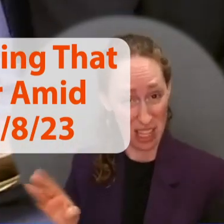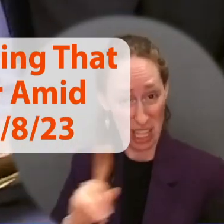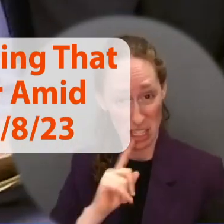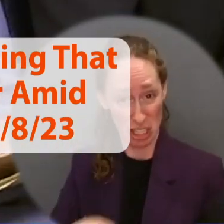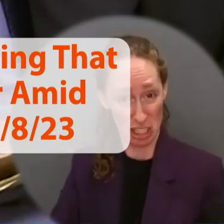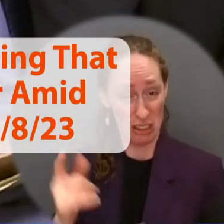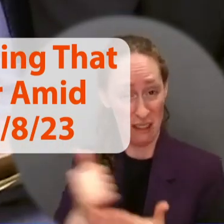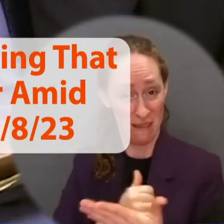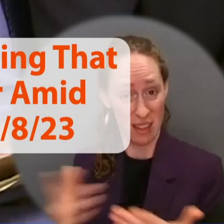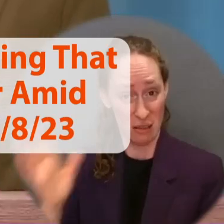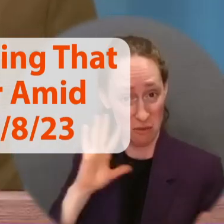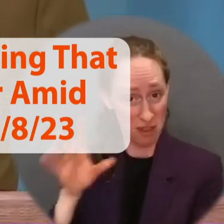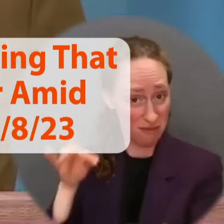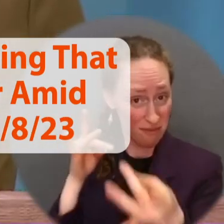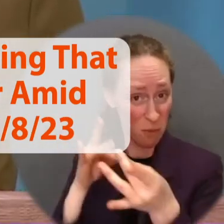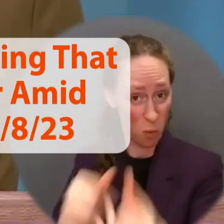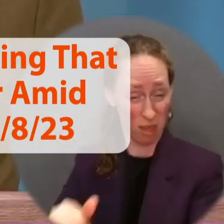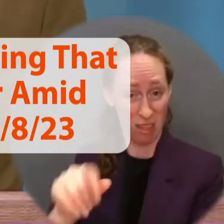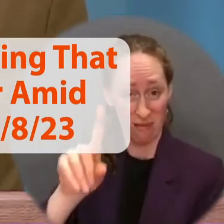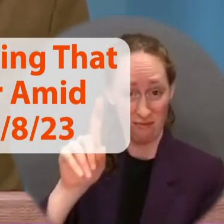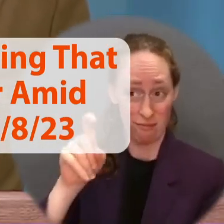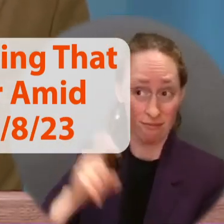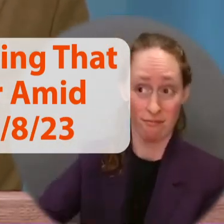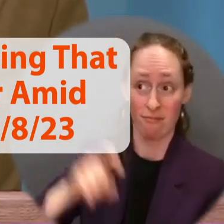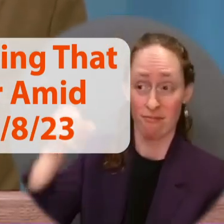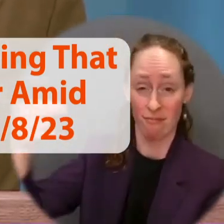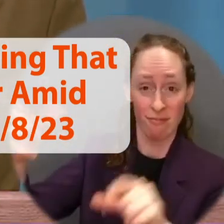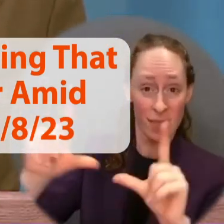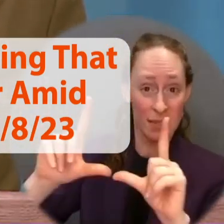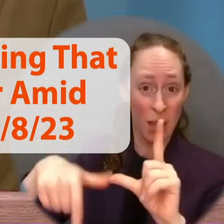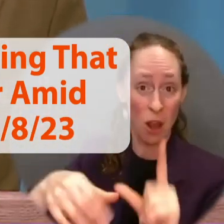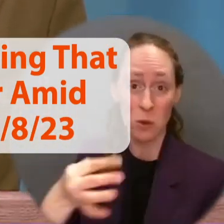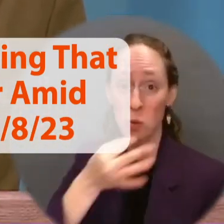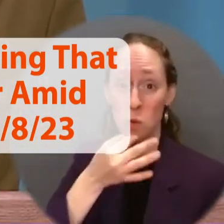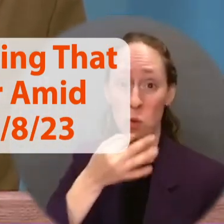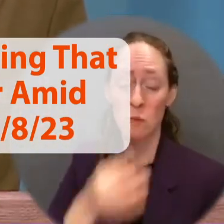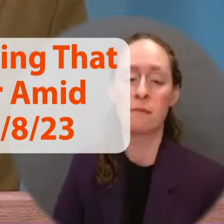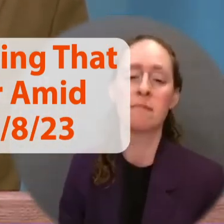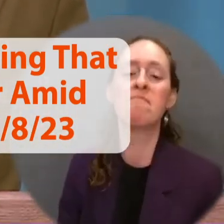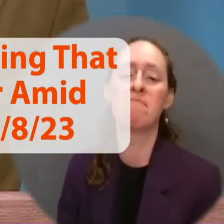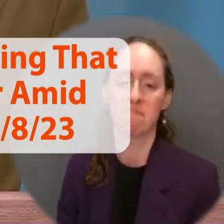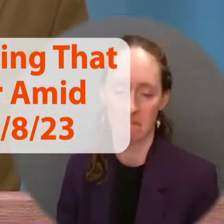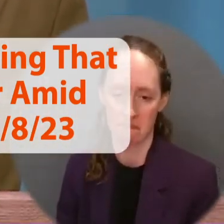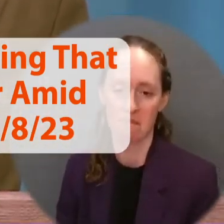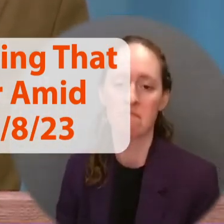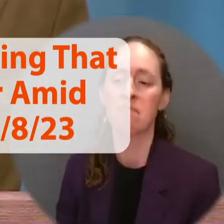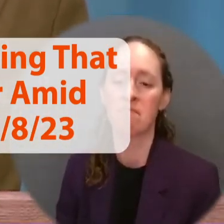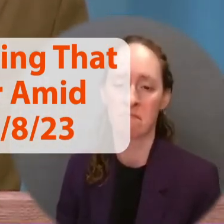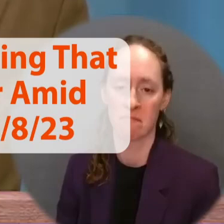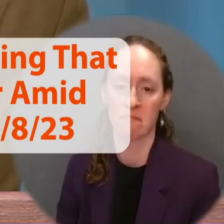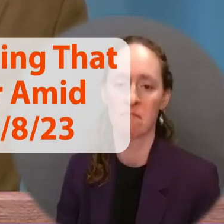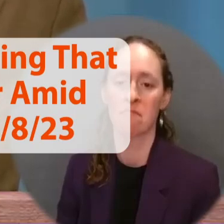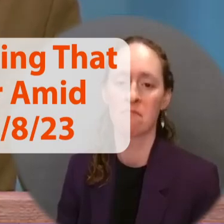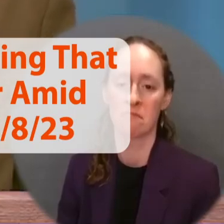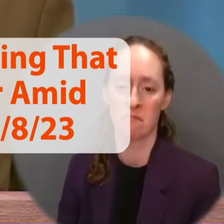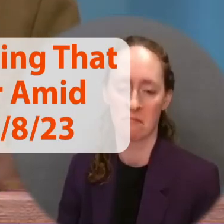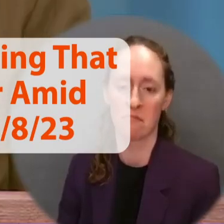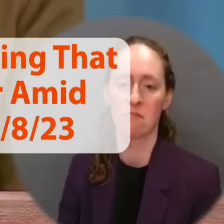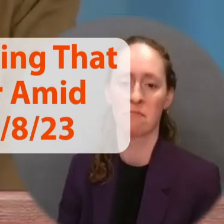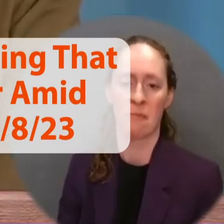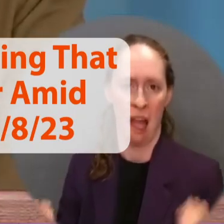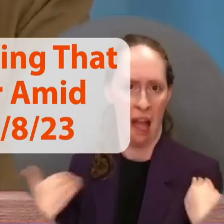We are confident that with the tools that we have in front of us, that we are doing everything that we can. We have a robust multi-agency plan